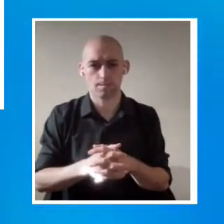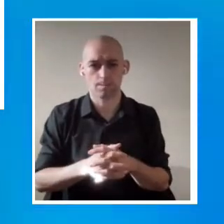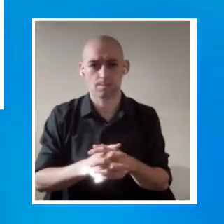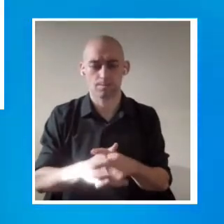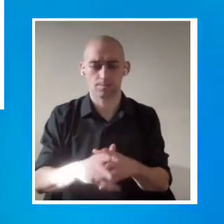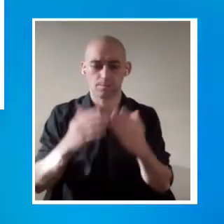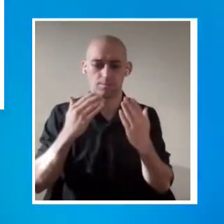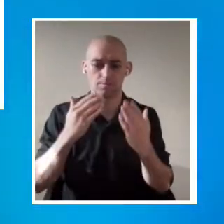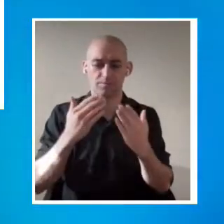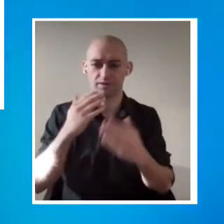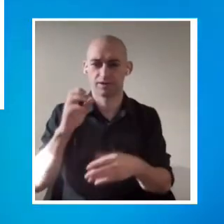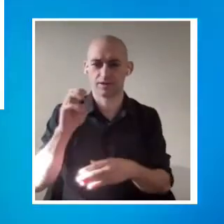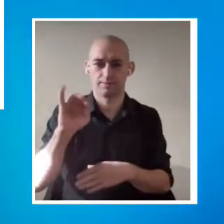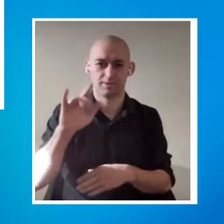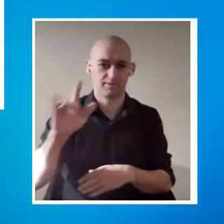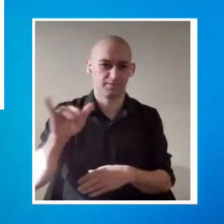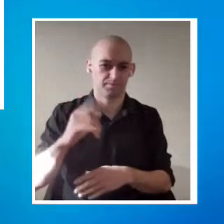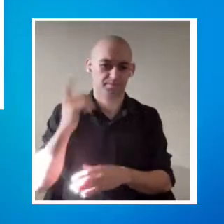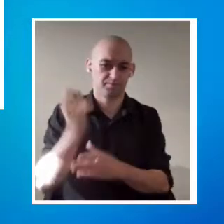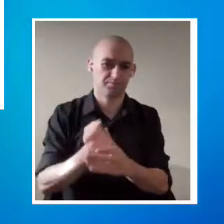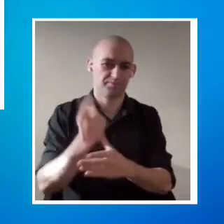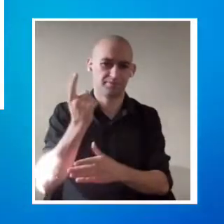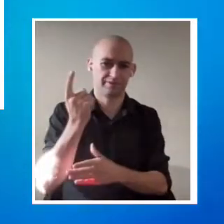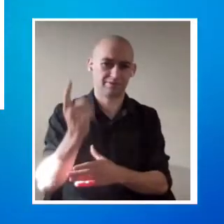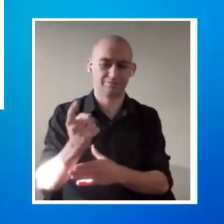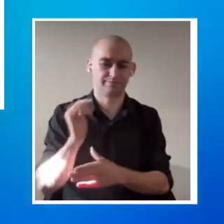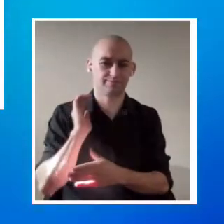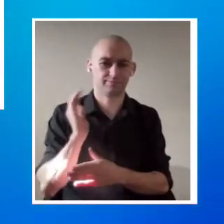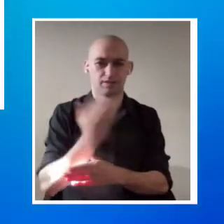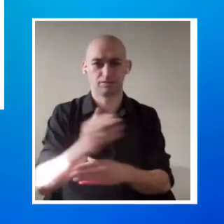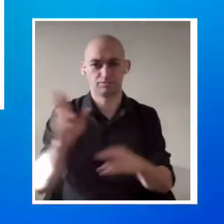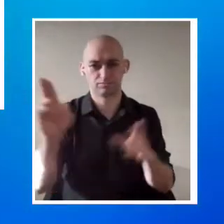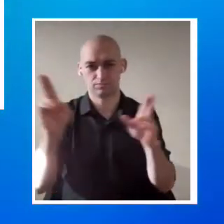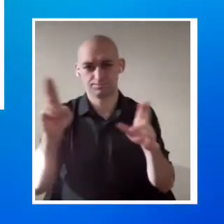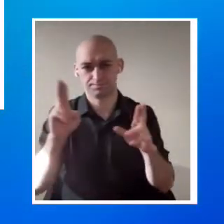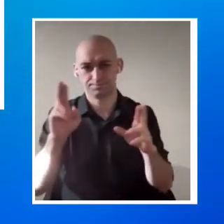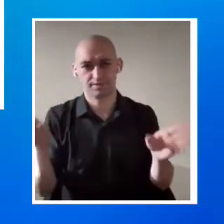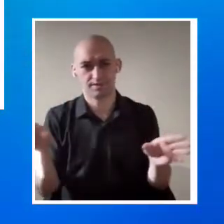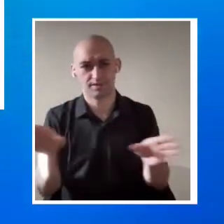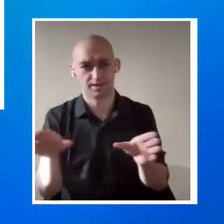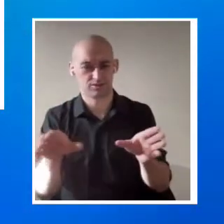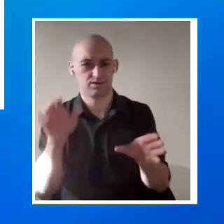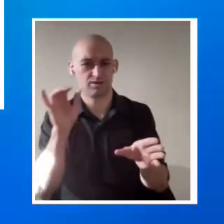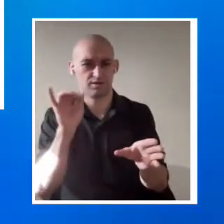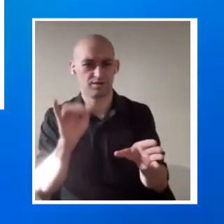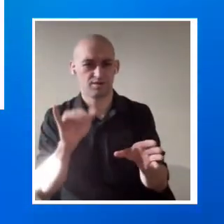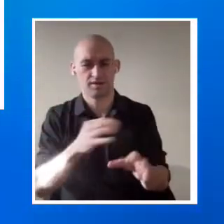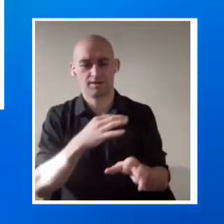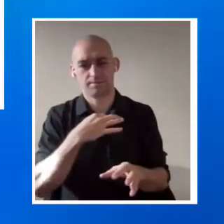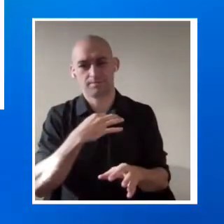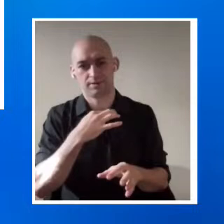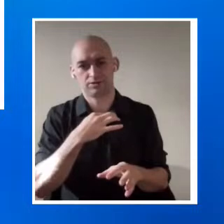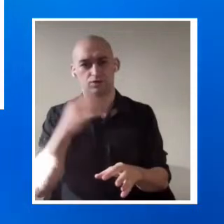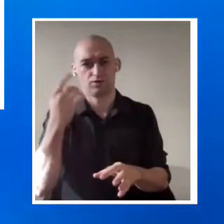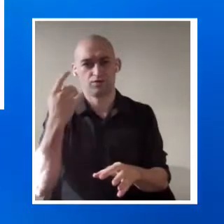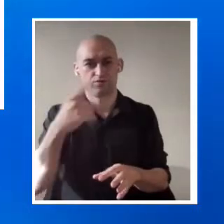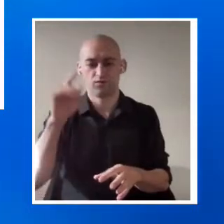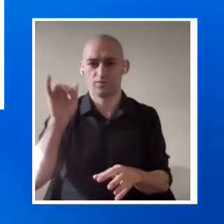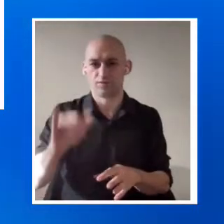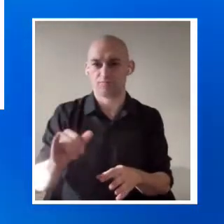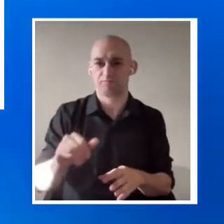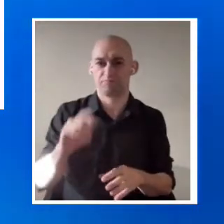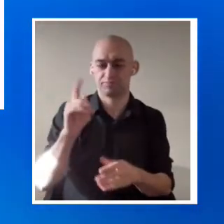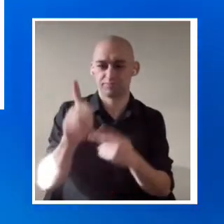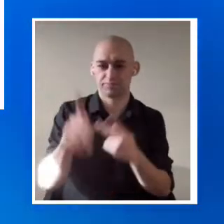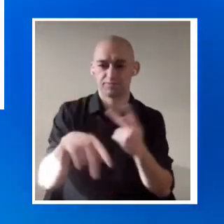Thank you, Emily. Each year, our agency prepares the action plan, which is an application to HUD for 3 types